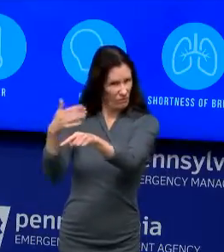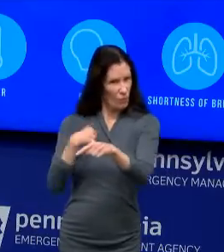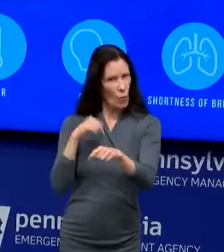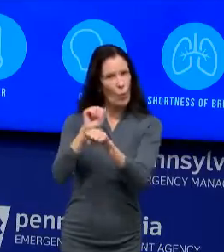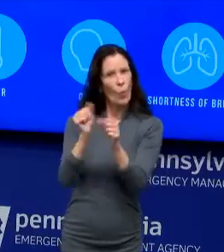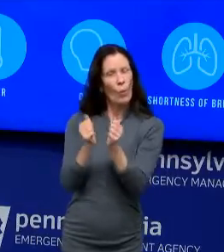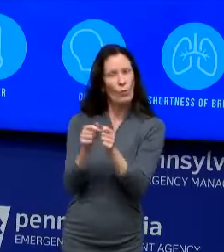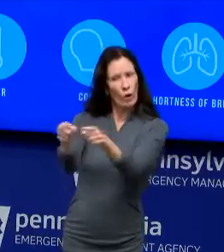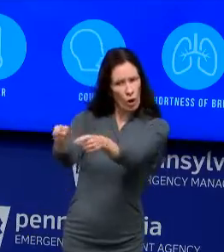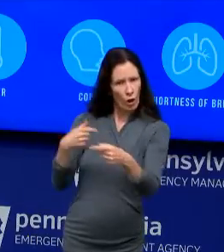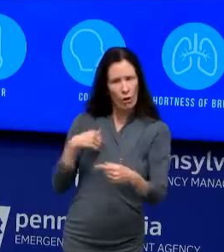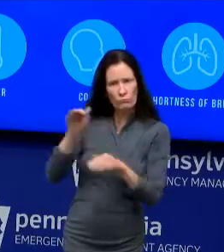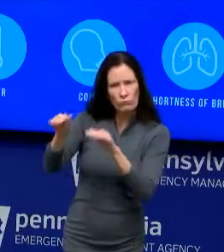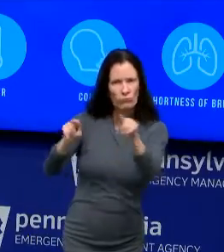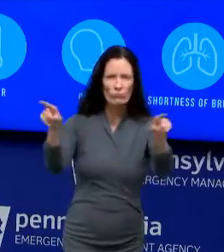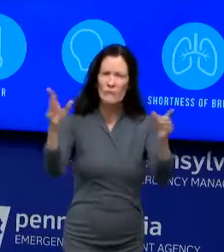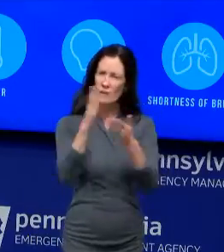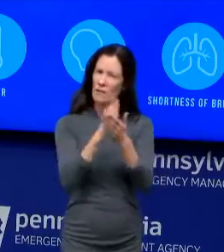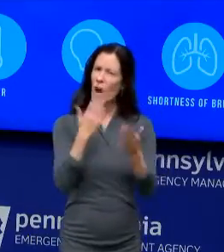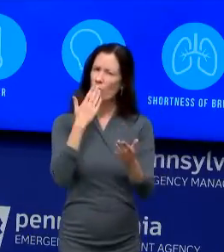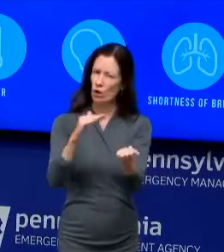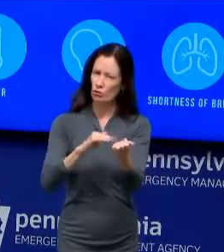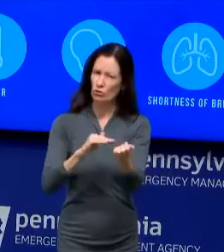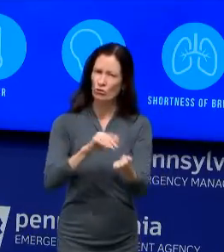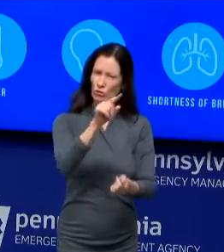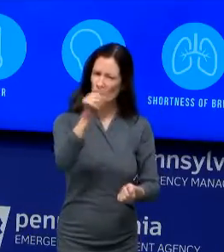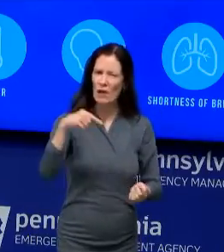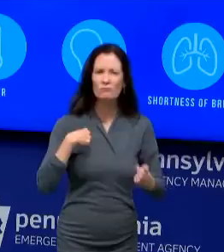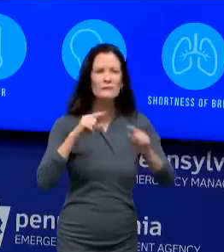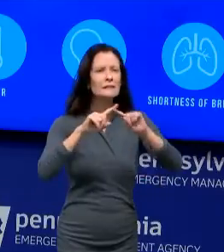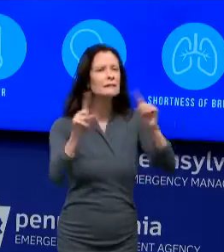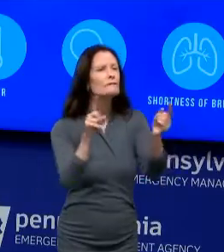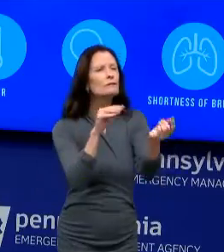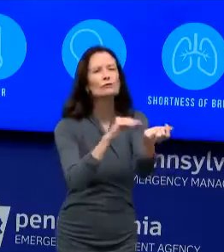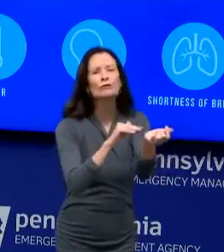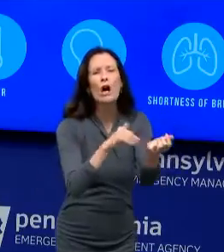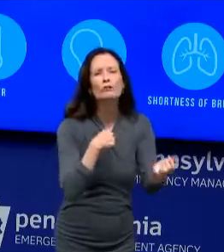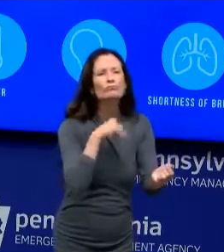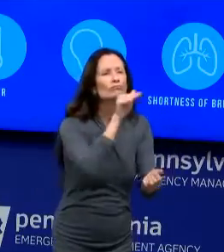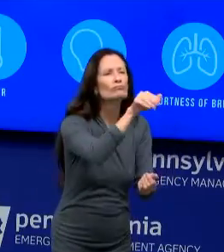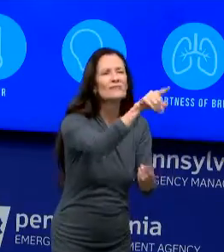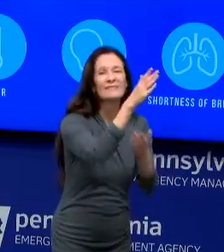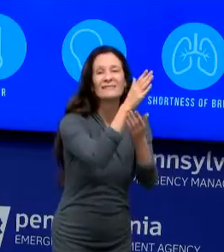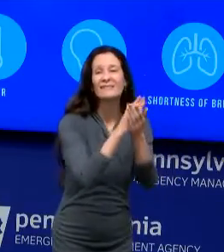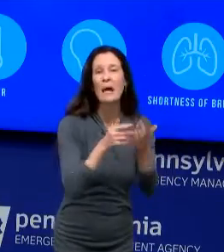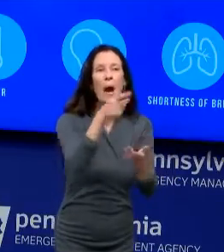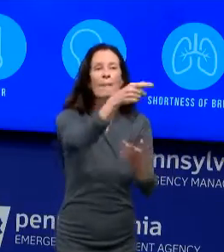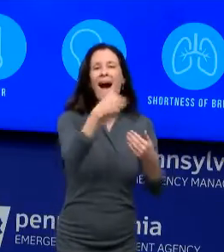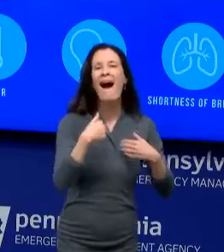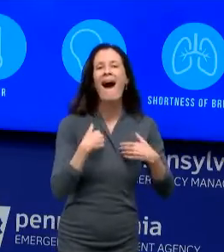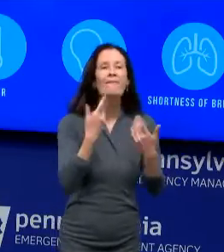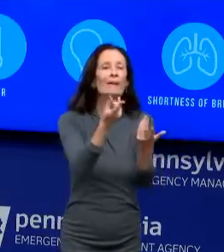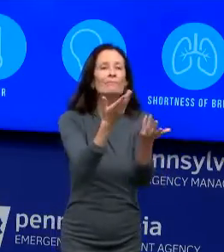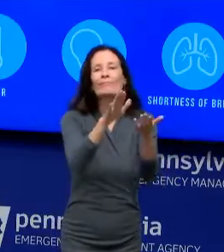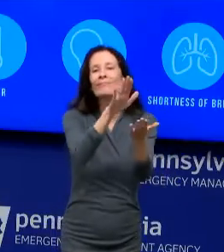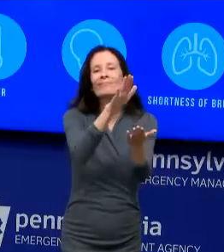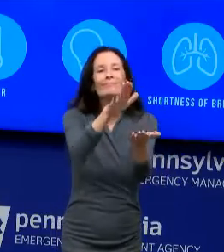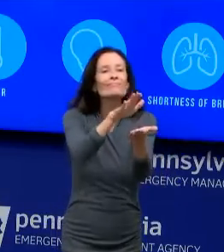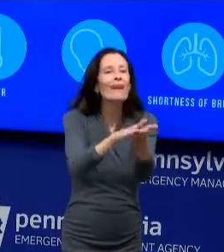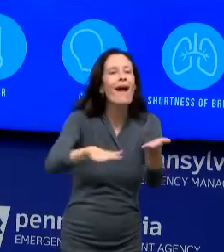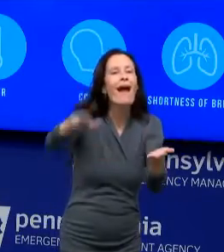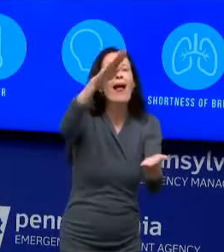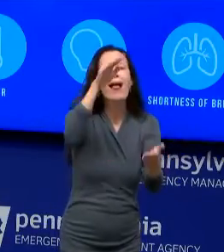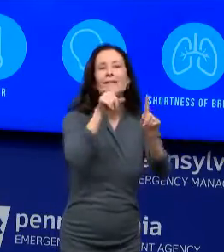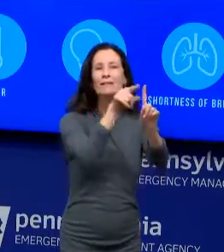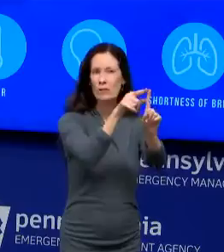fantastic academic centers in Pennsylvania. So one example would be the CHOP, or Children's Hospital of Philadelphia Data Lab, who we're